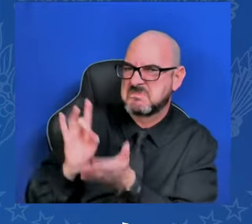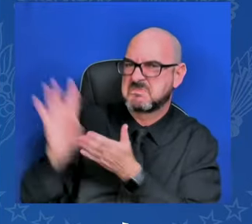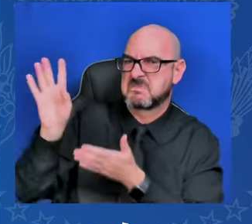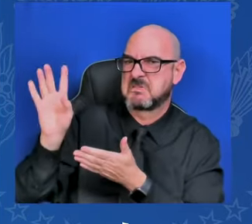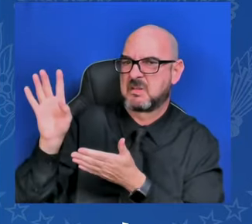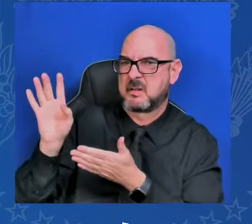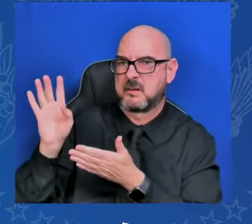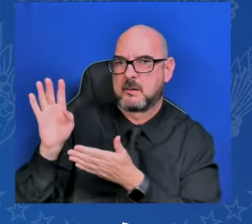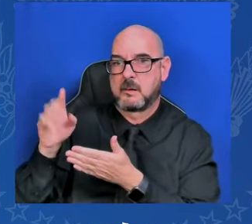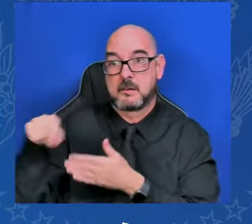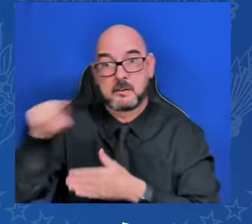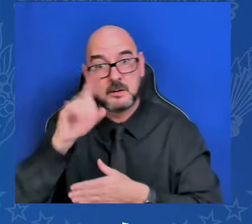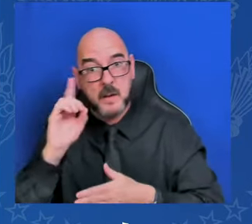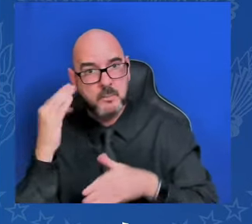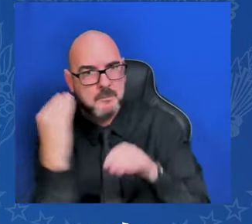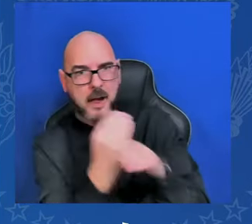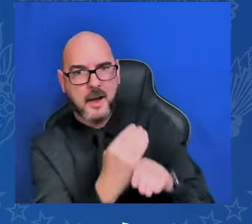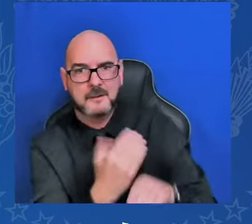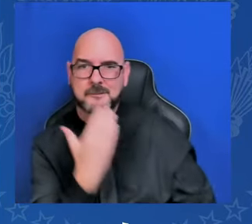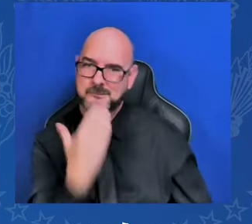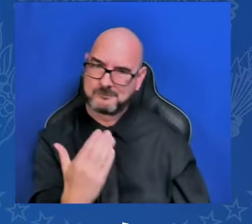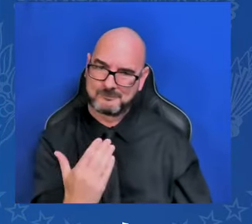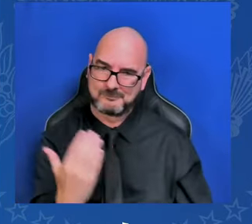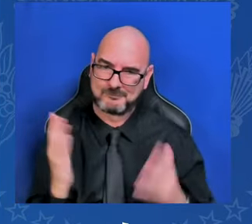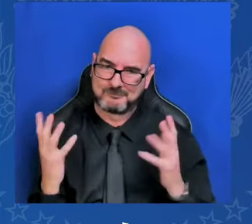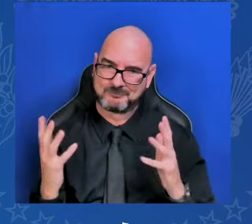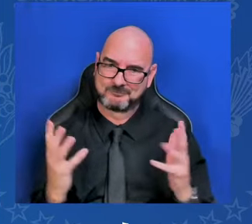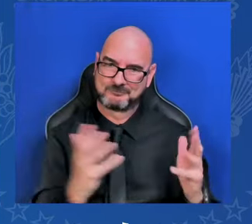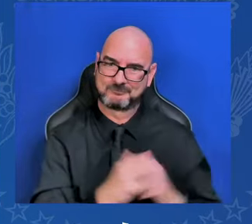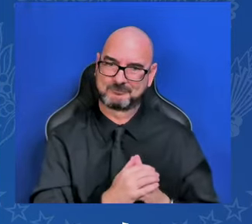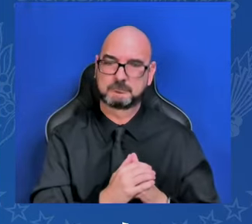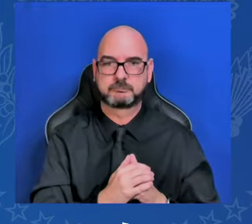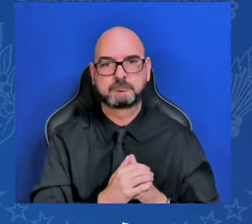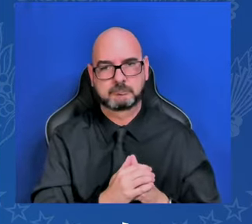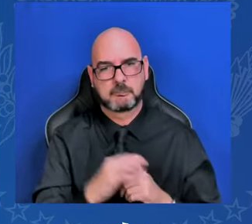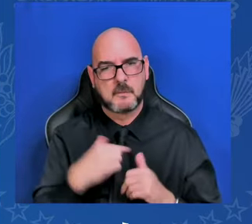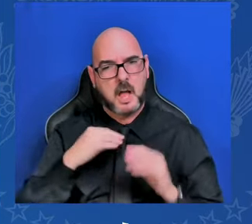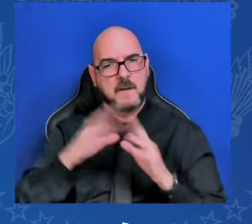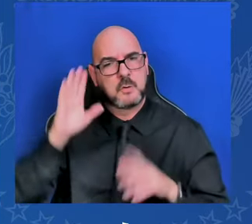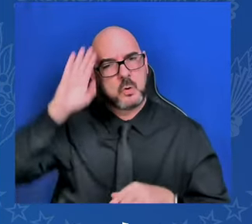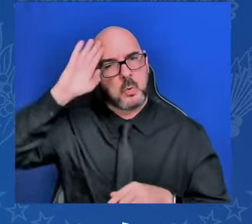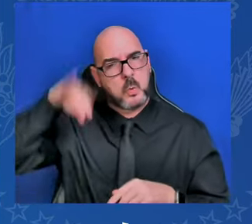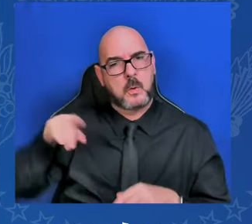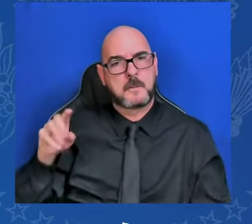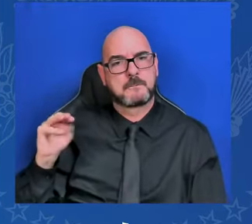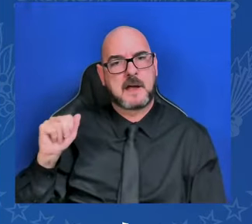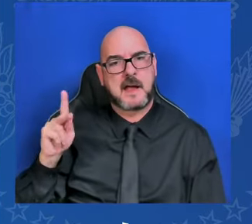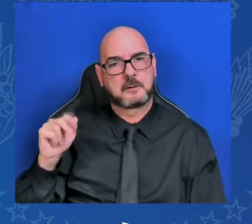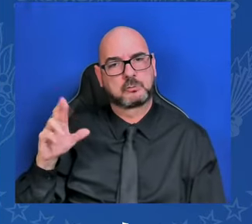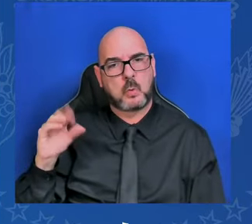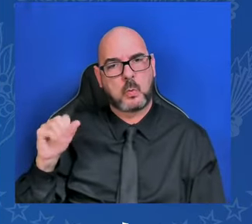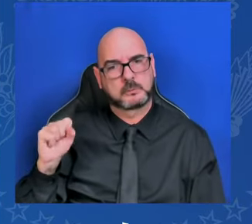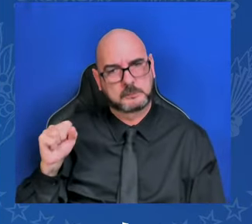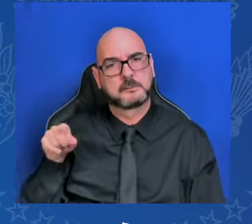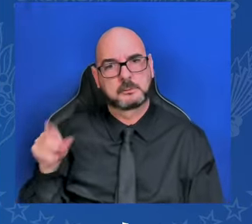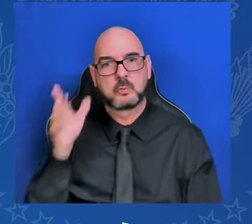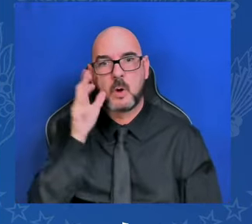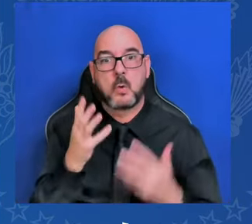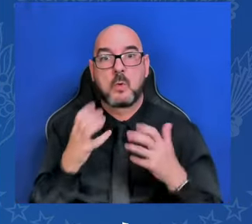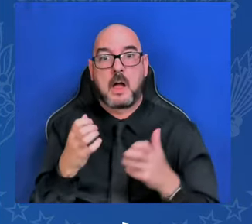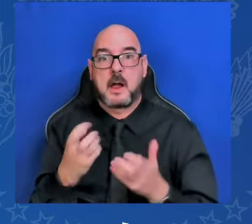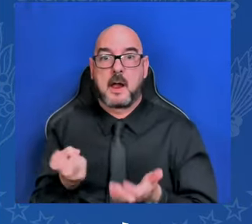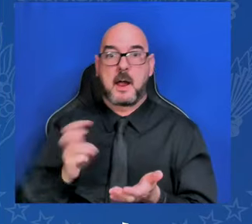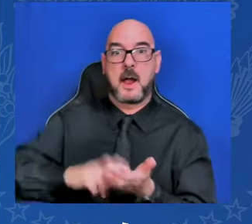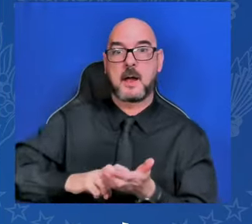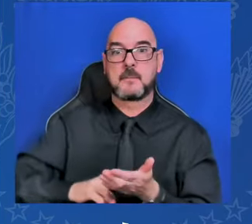And I had no doubt he got out of his hospital bed and come in to vote. No, I'm not joking. I talked to him a little bit. Not before.